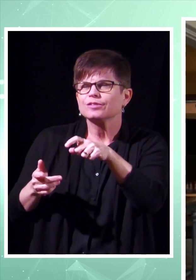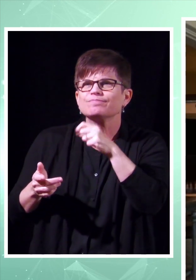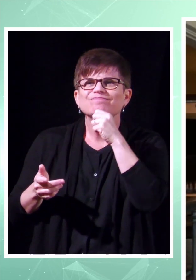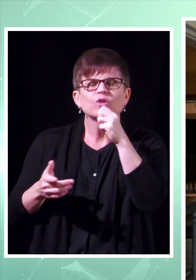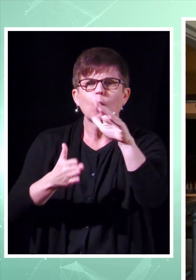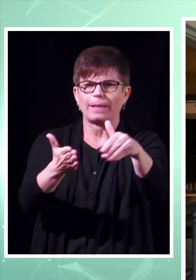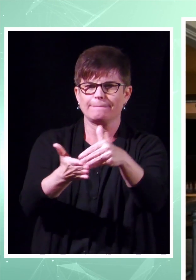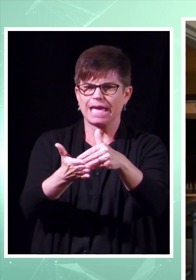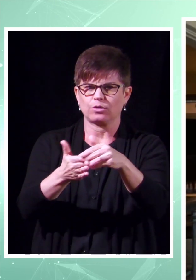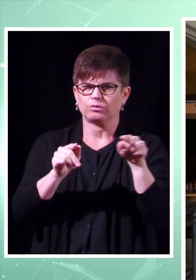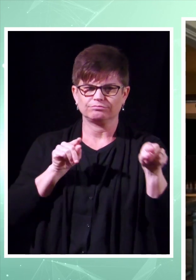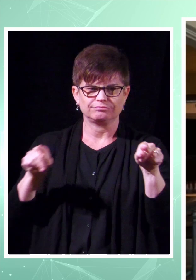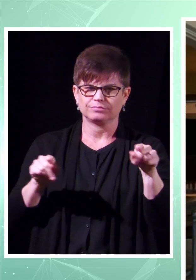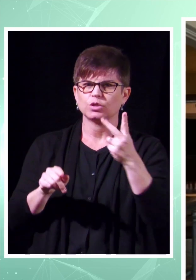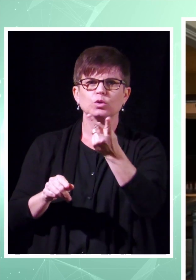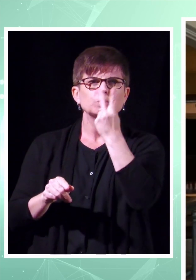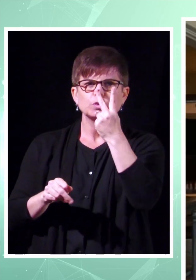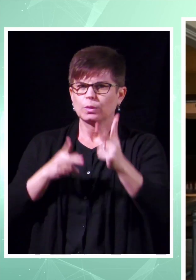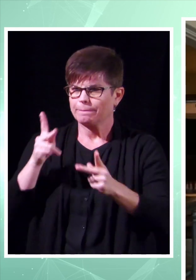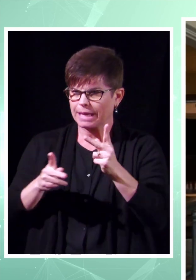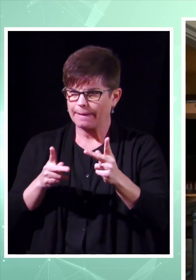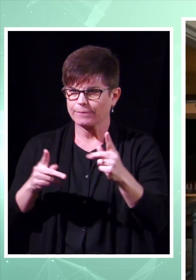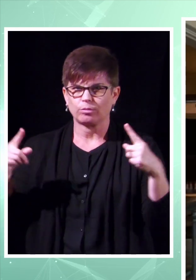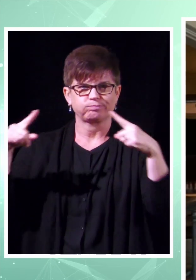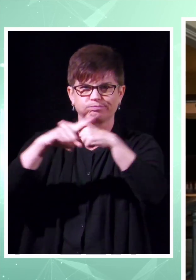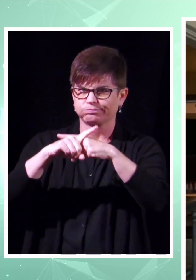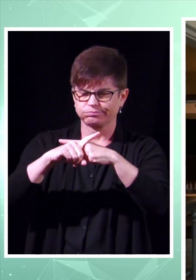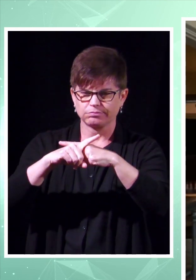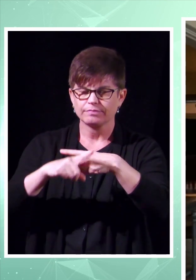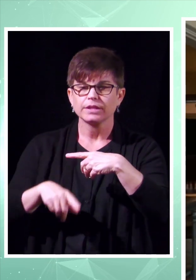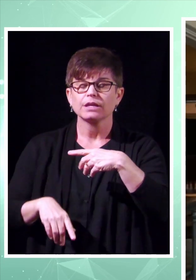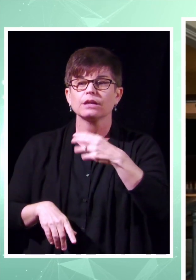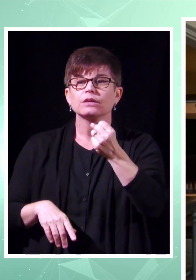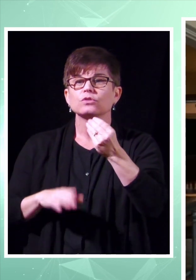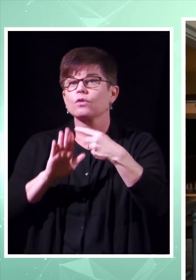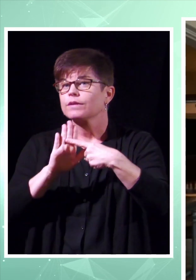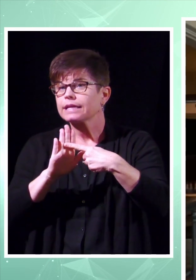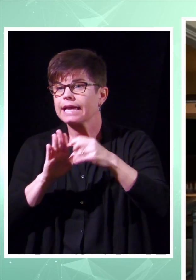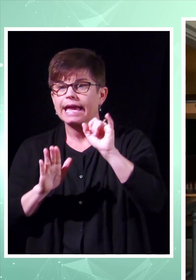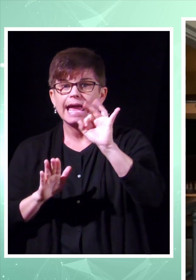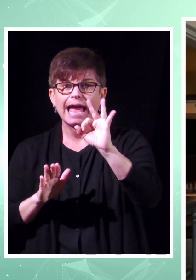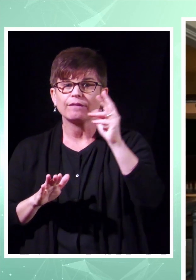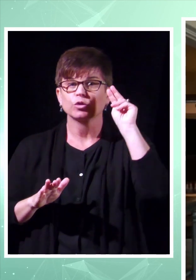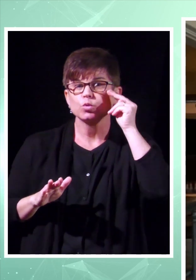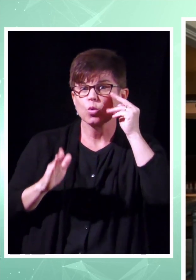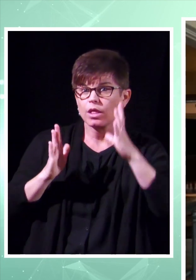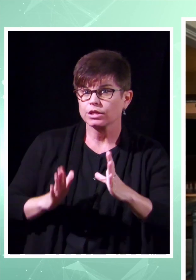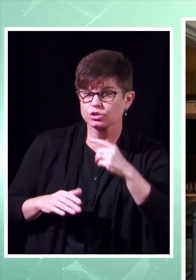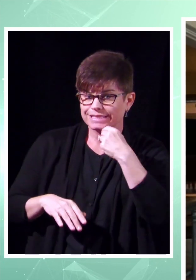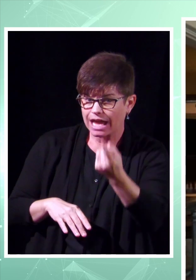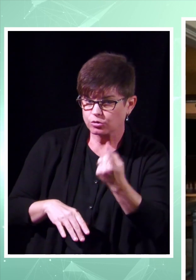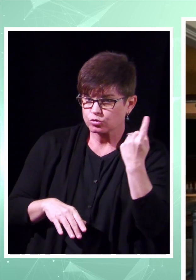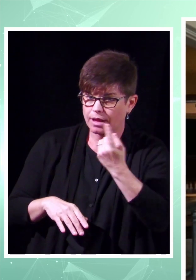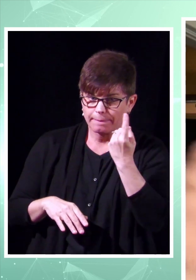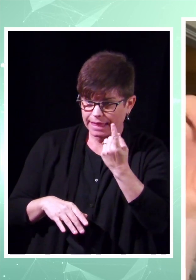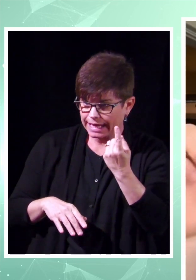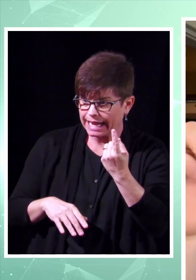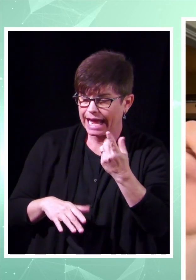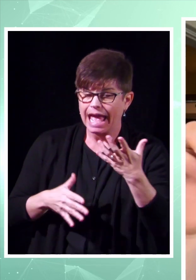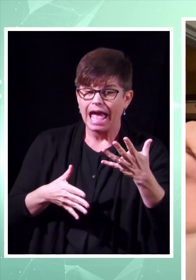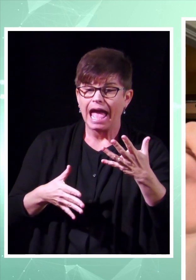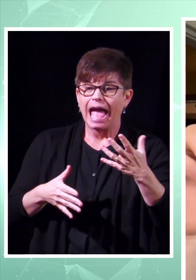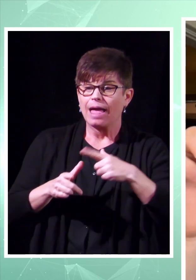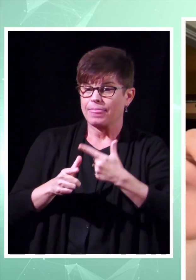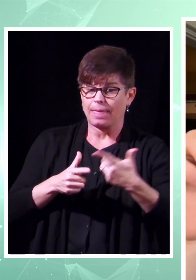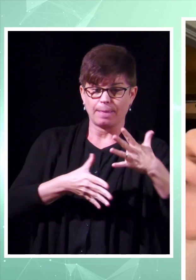get in the middle of two people that say something that's a disagreement. So if your neurologist tells you something and the primary